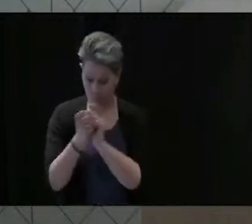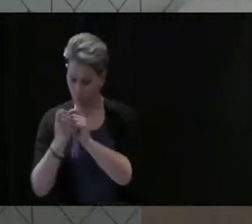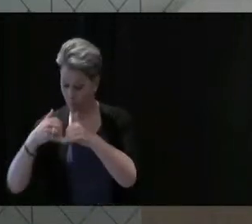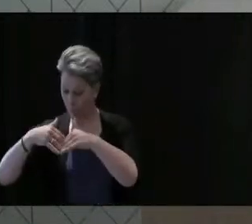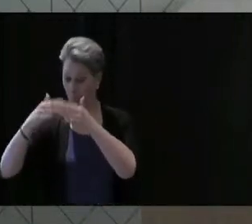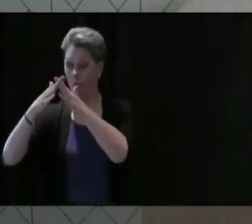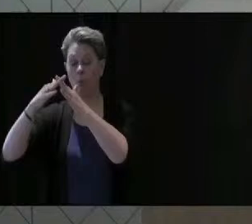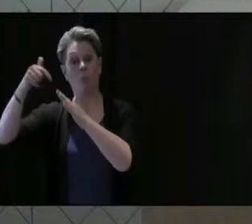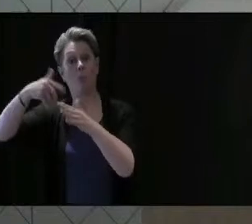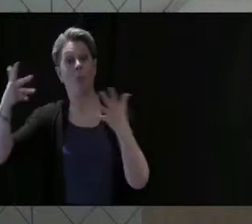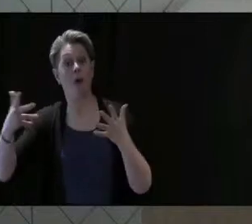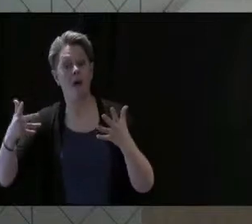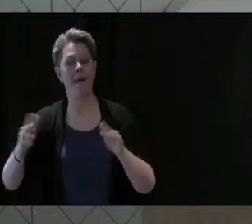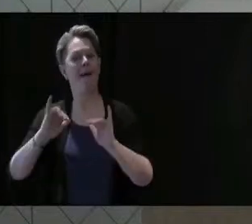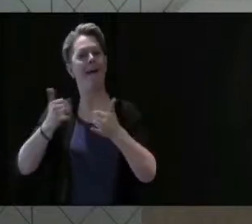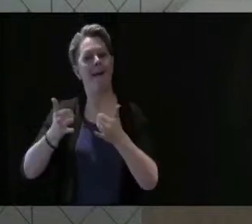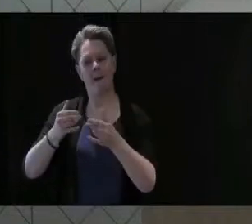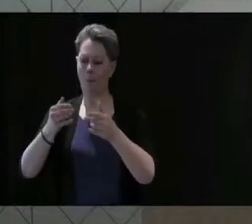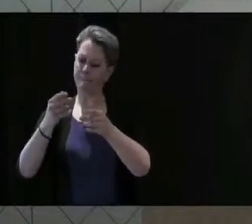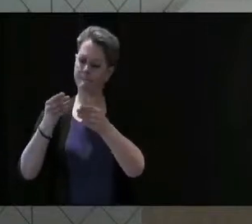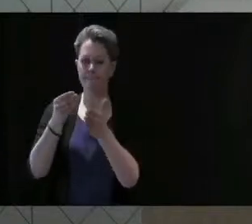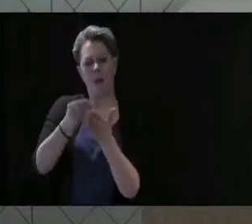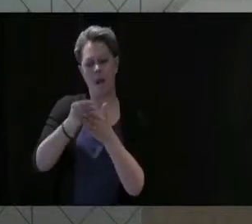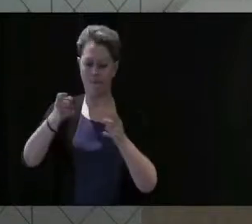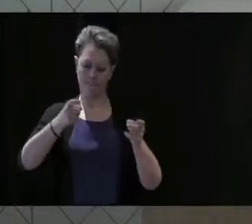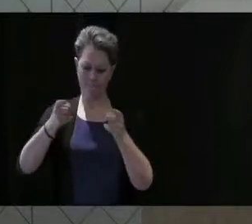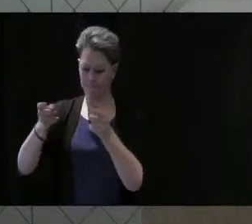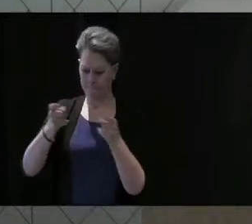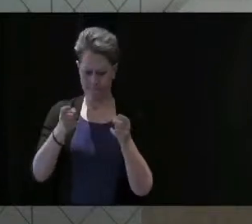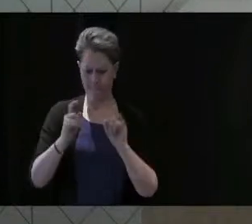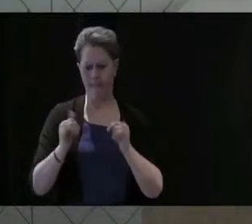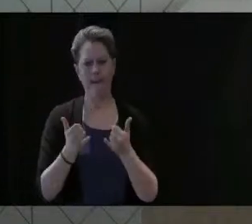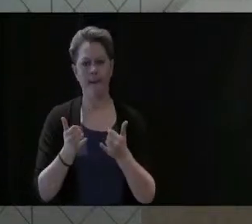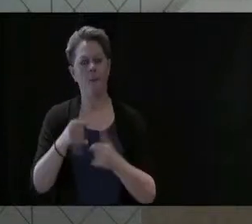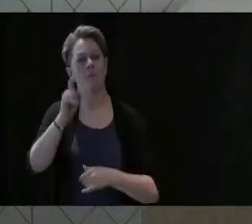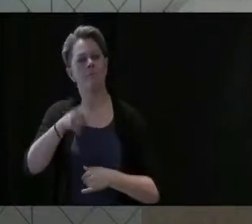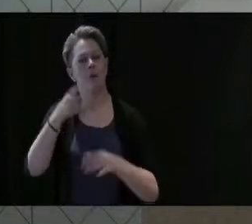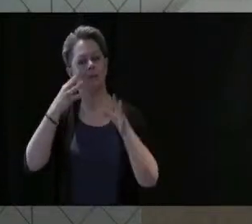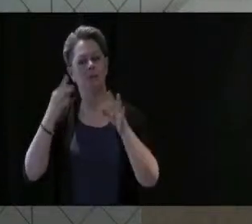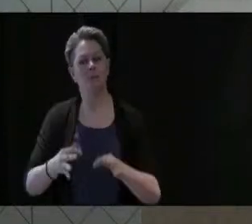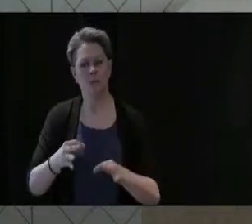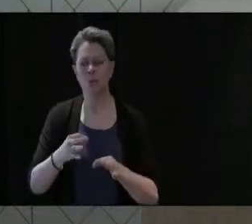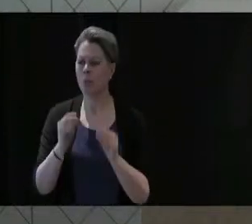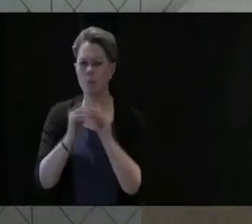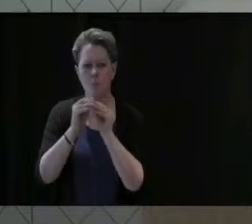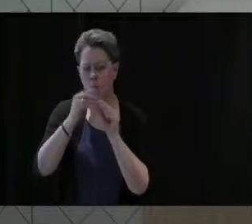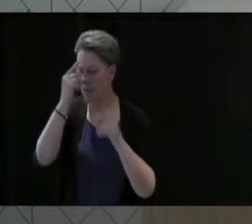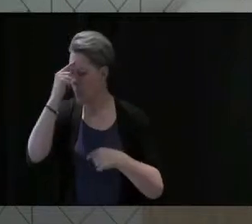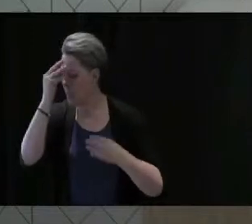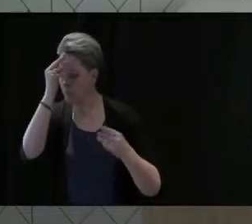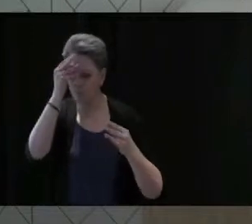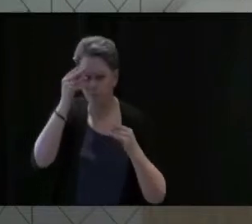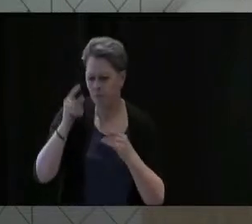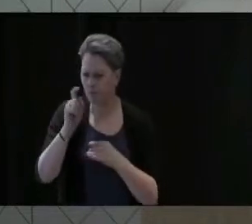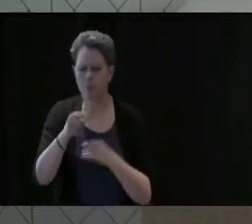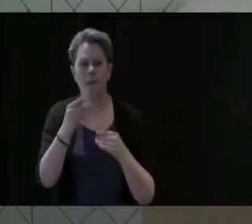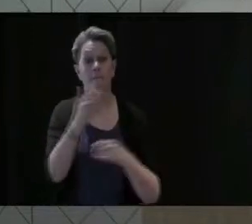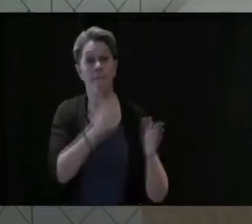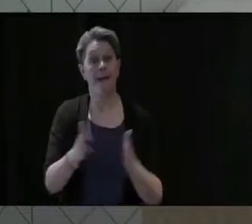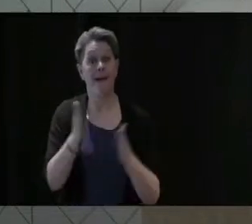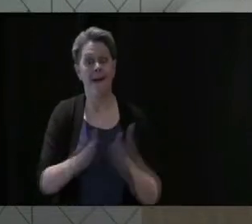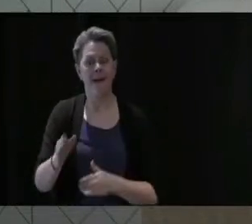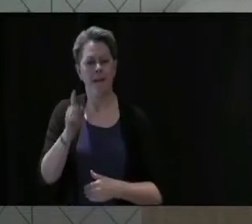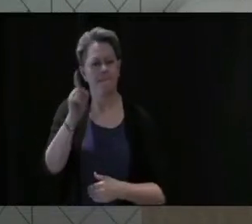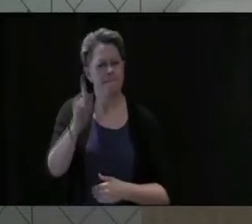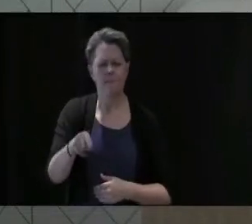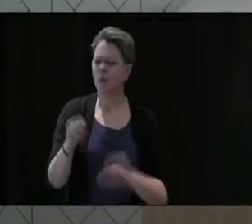to be better everywhere. We need to make better decisions. We need to plan better. We need to be